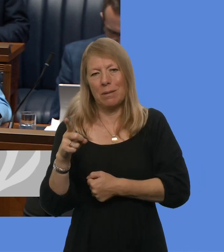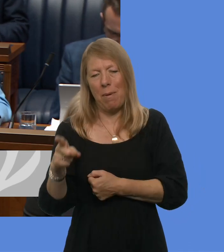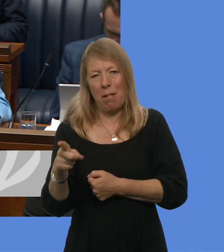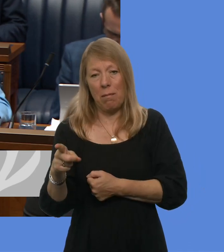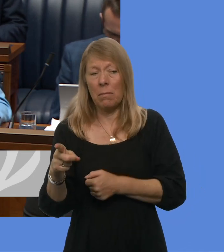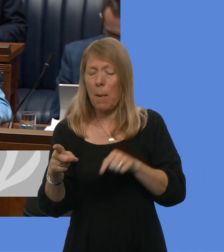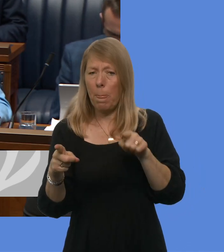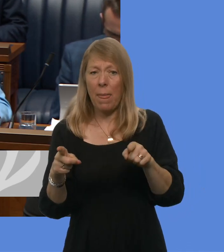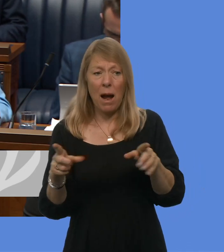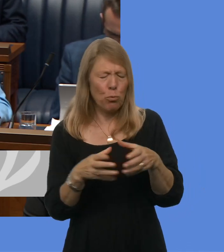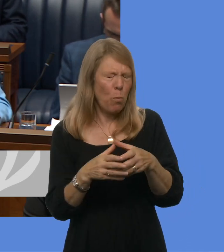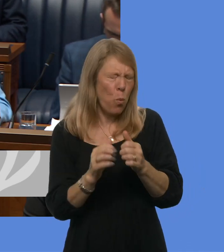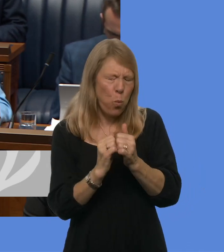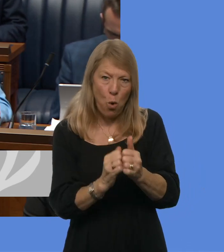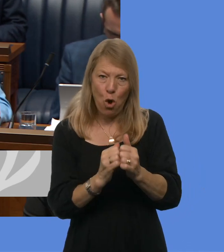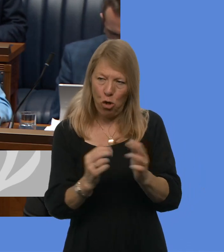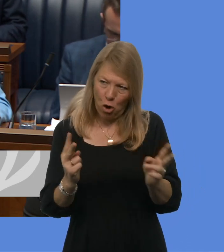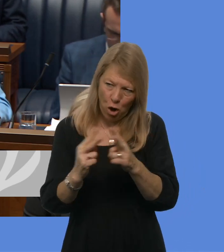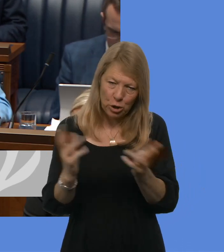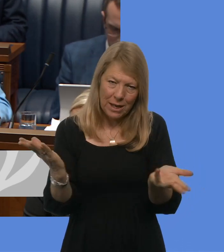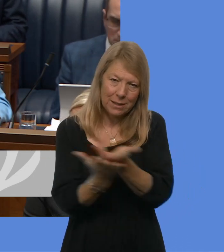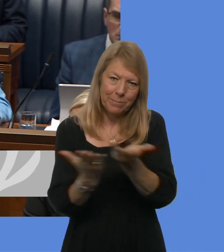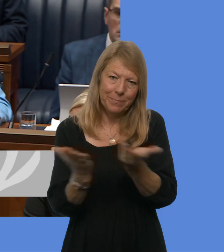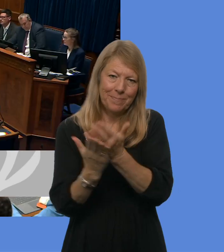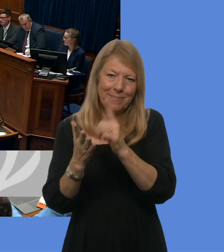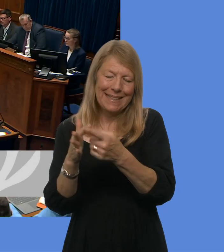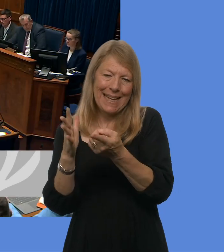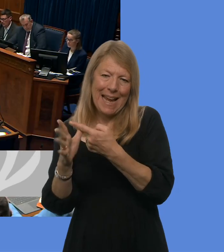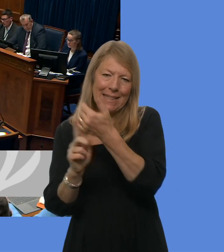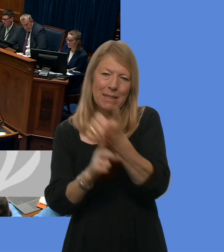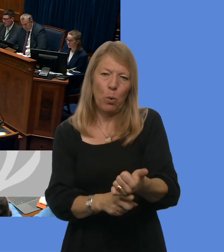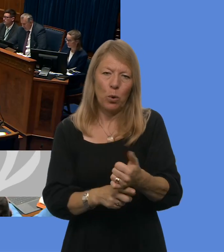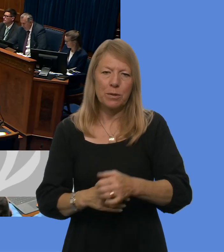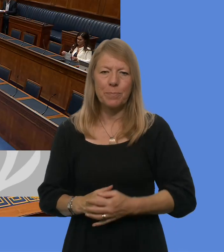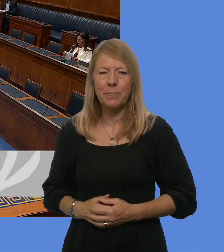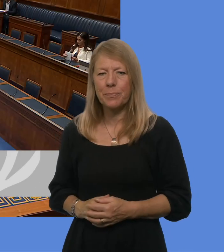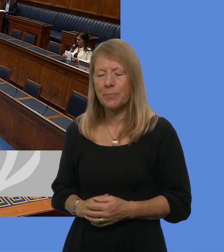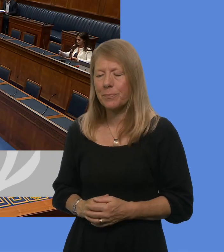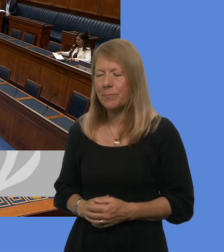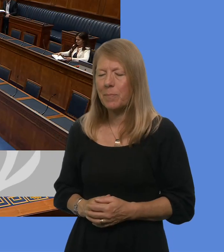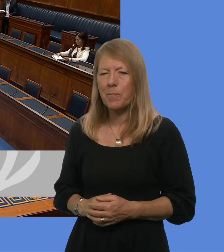to engage with the Education Authority in respect of this issue. Paula Bradshaw.